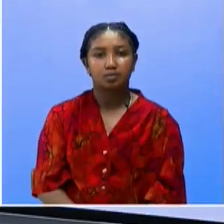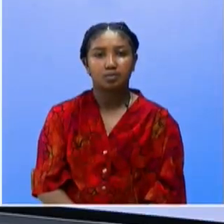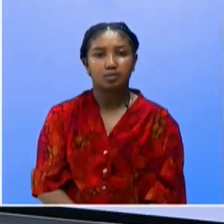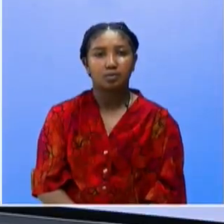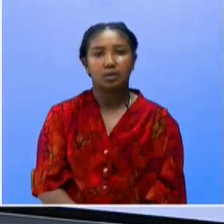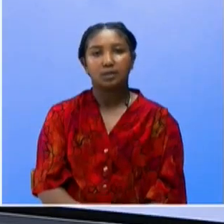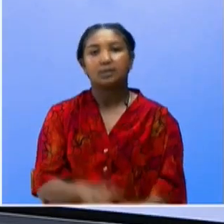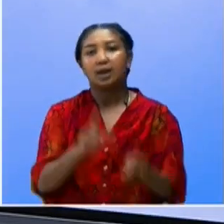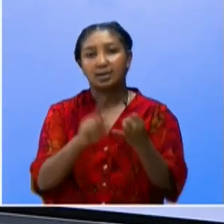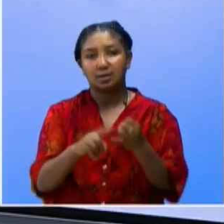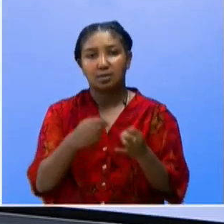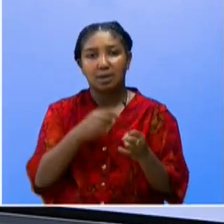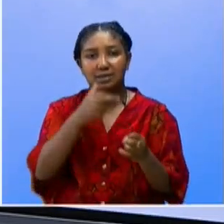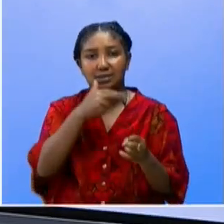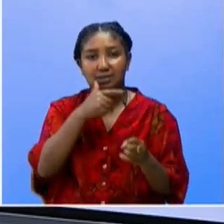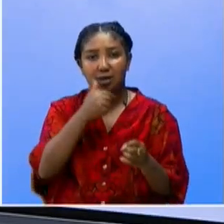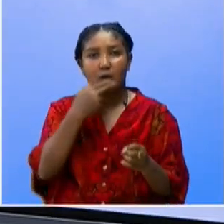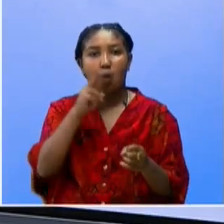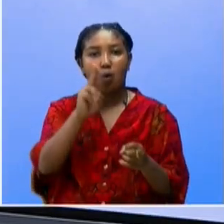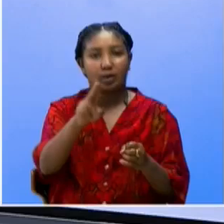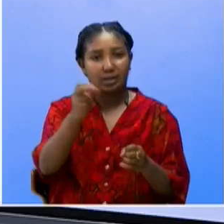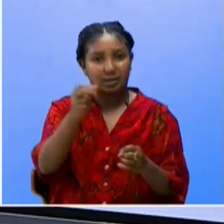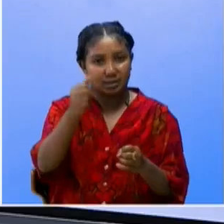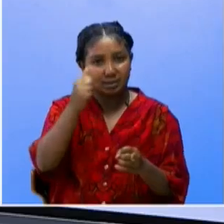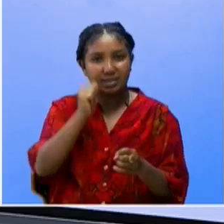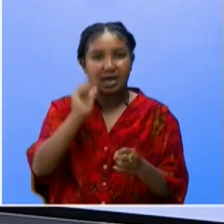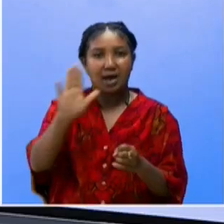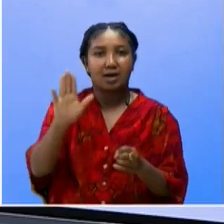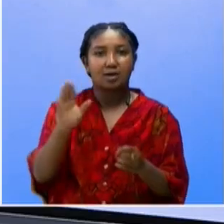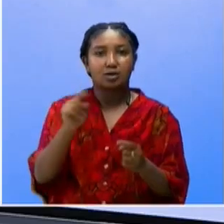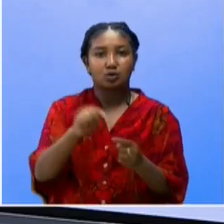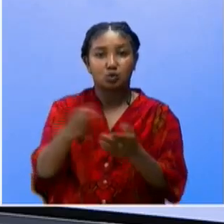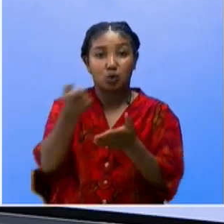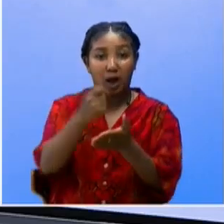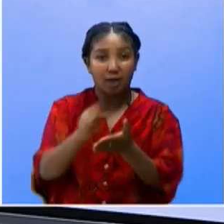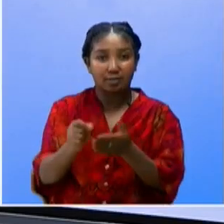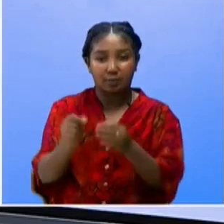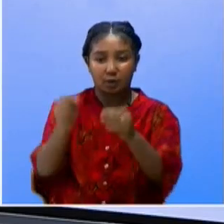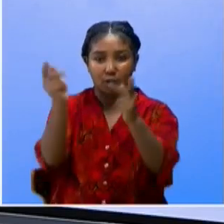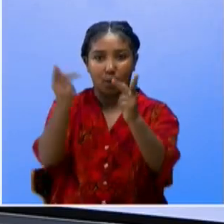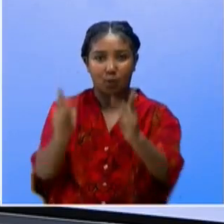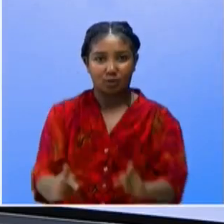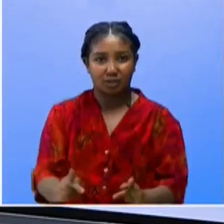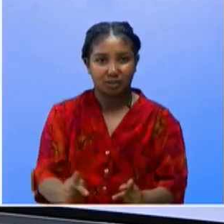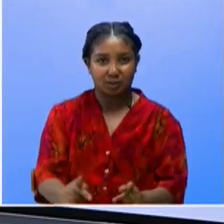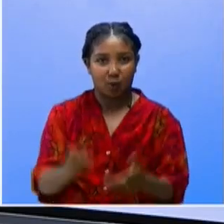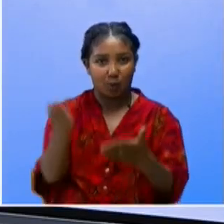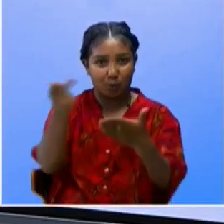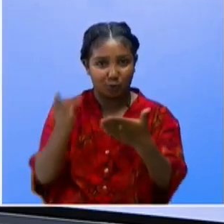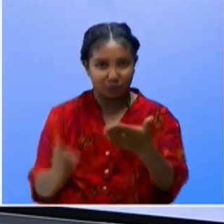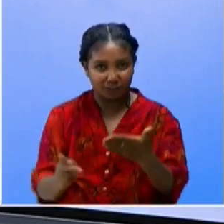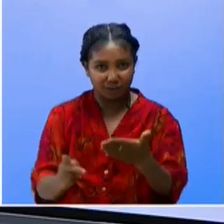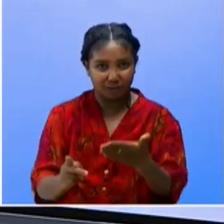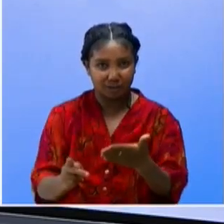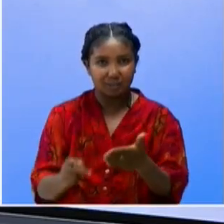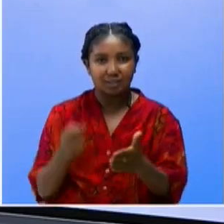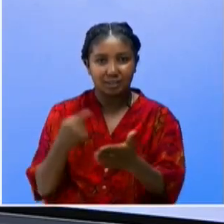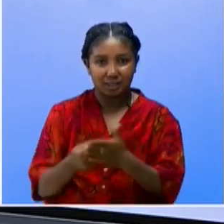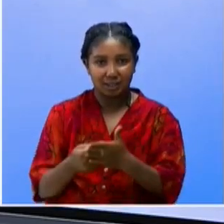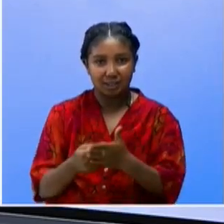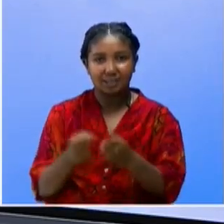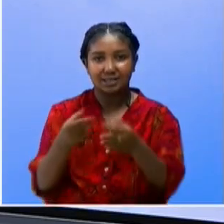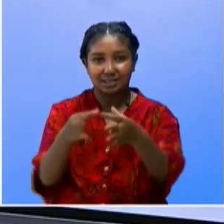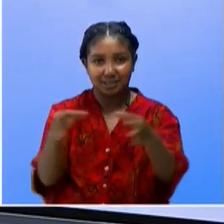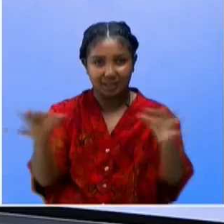What about the last one? My sister ordered her to write the project. Is it clear? Here, in